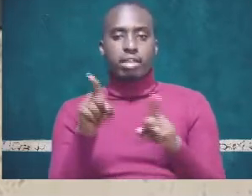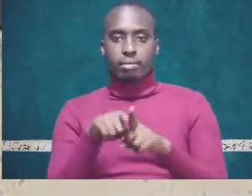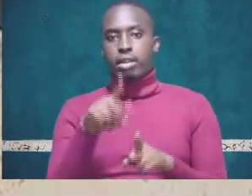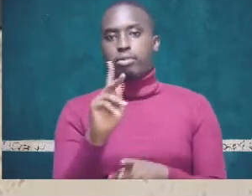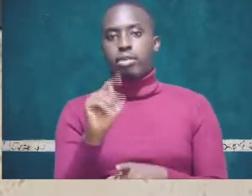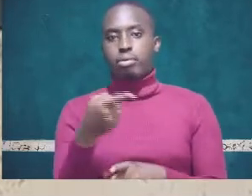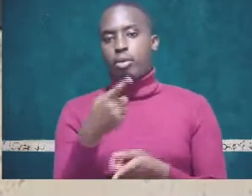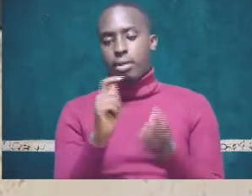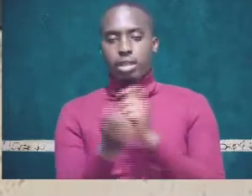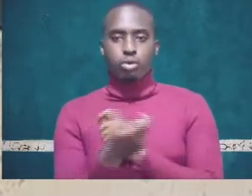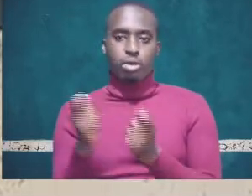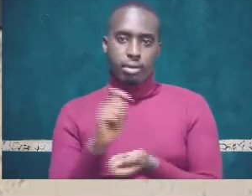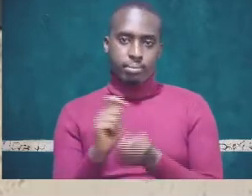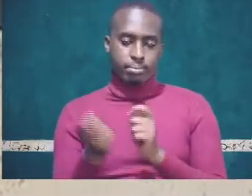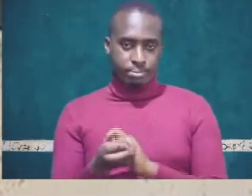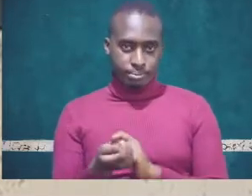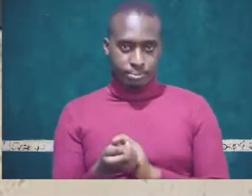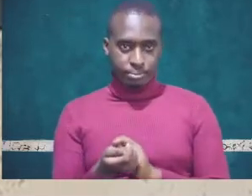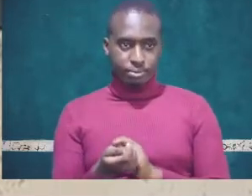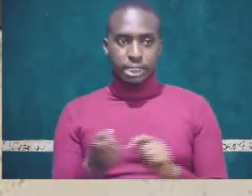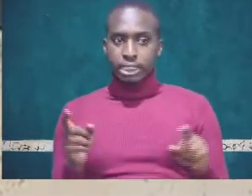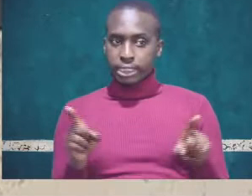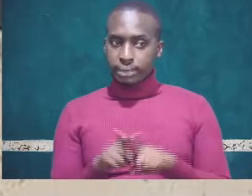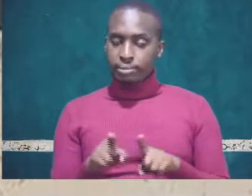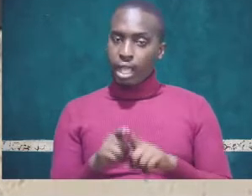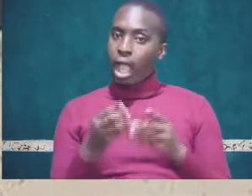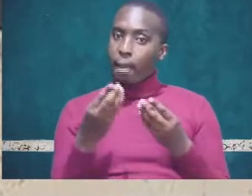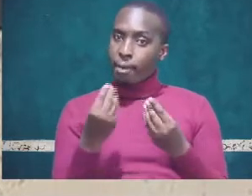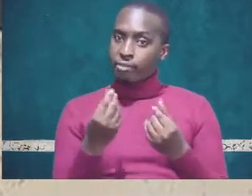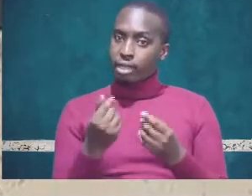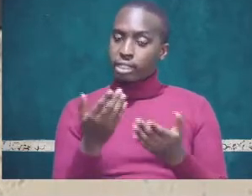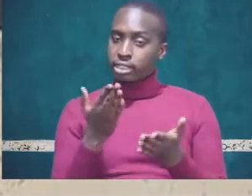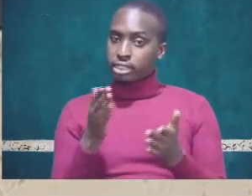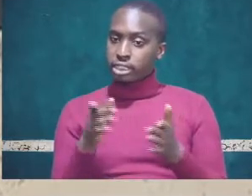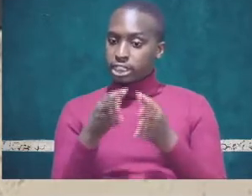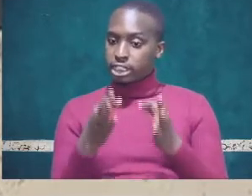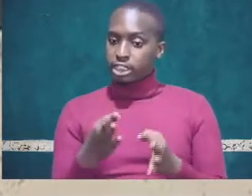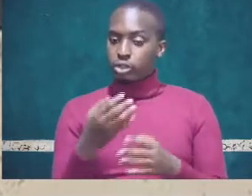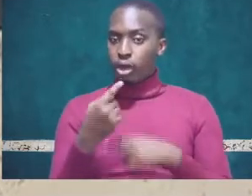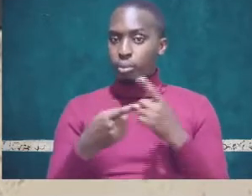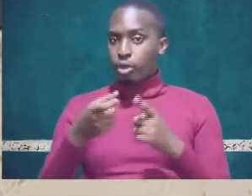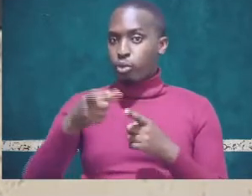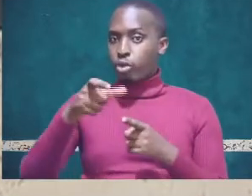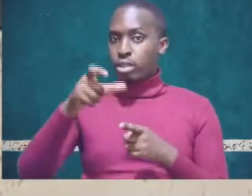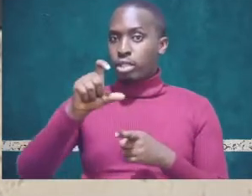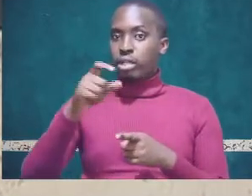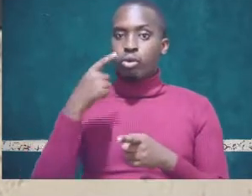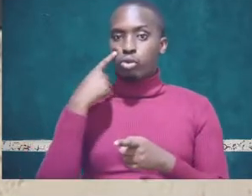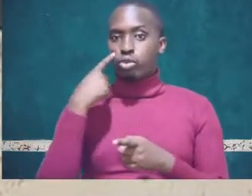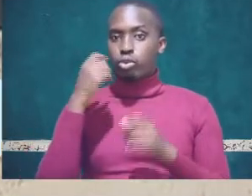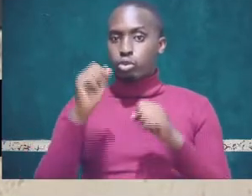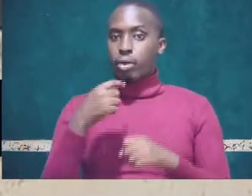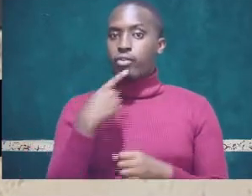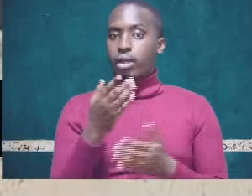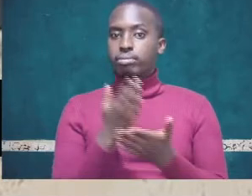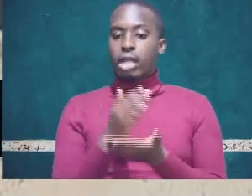is also changing. As the price of this commodity is increasing, you can notice that